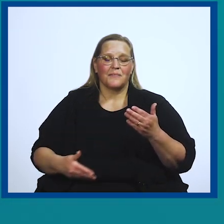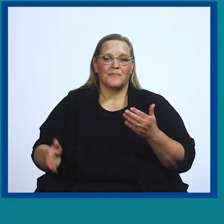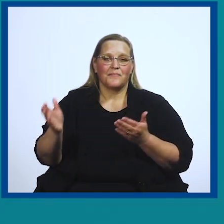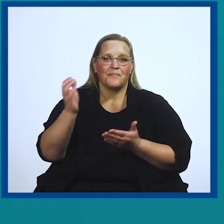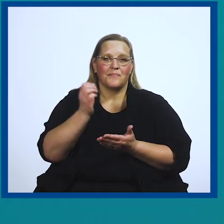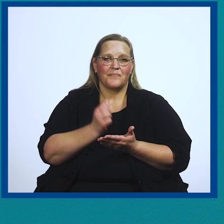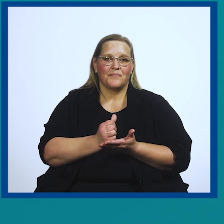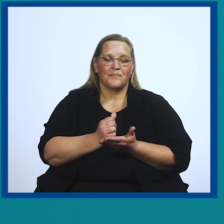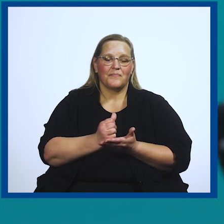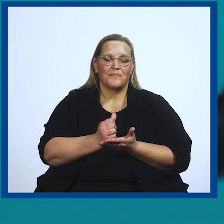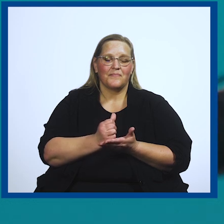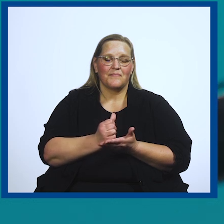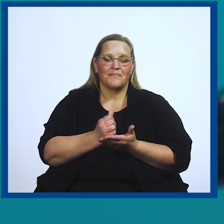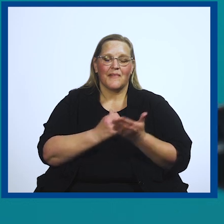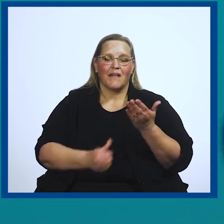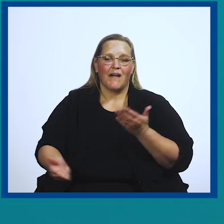Amen.